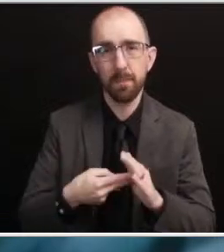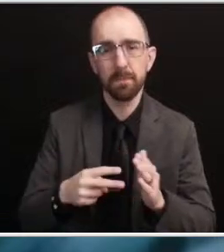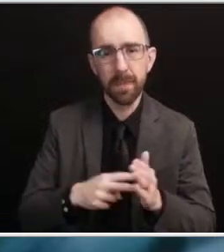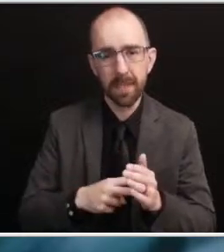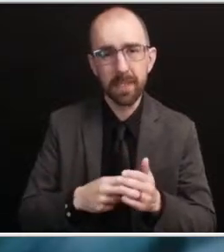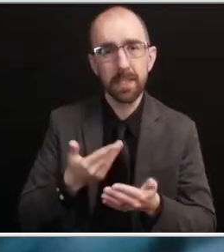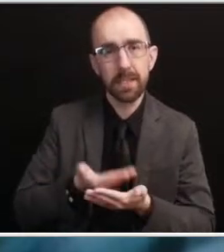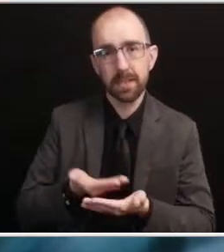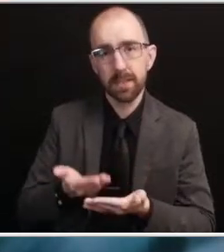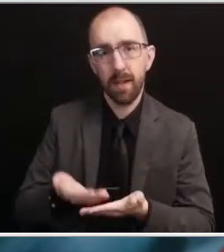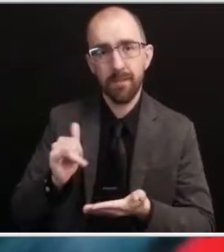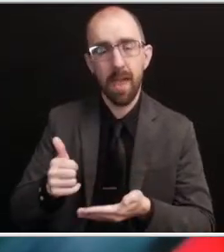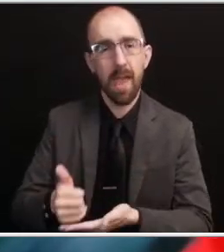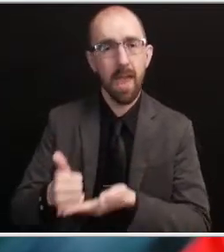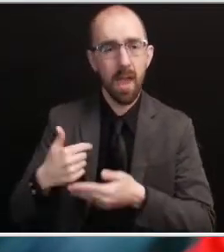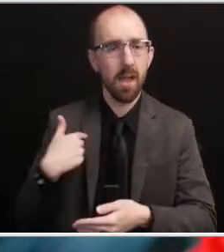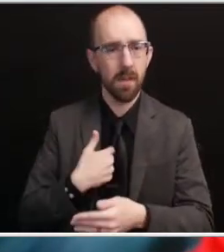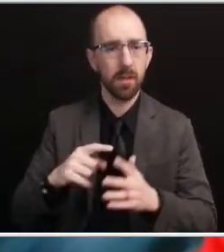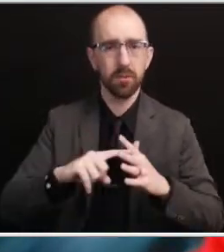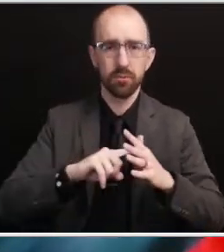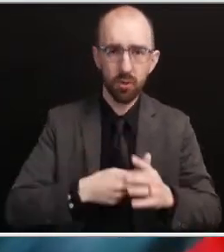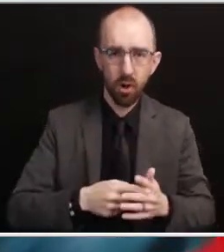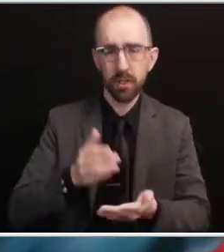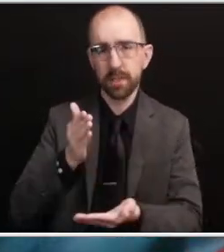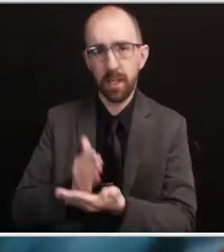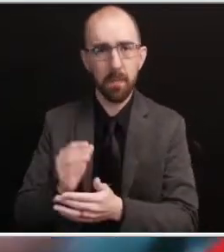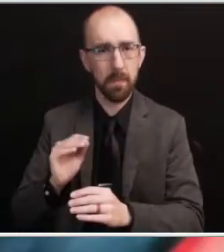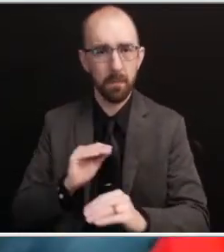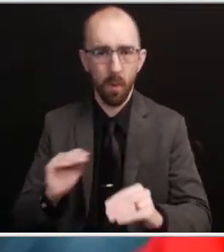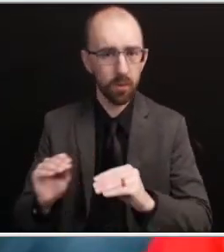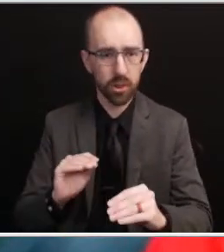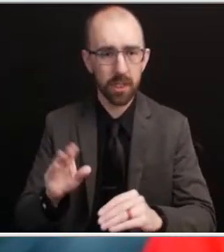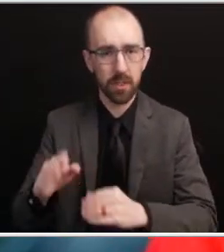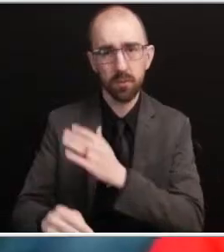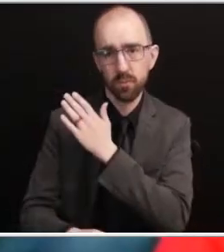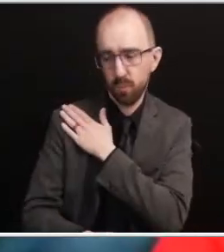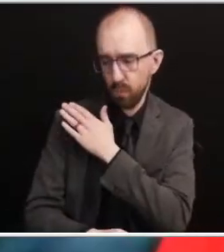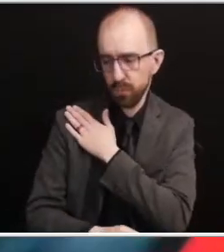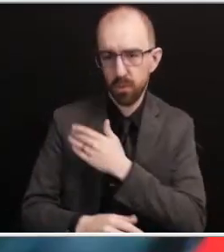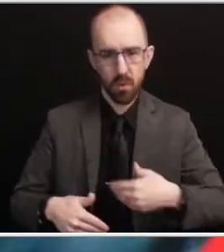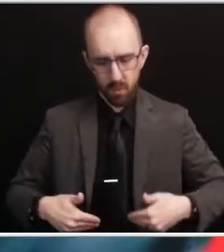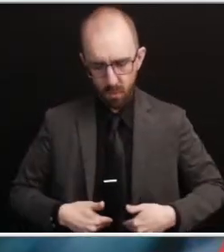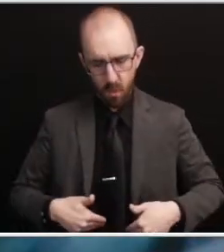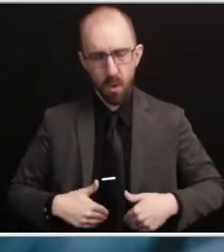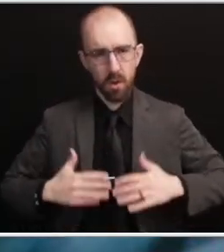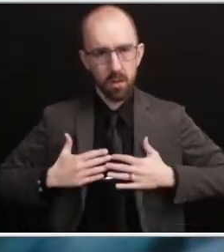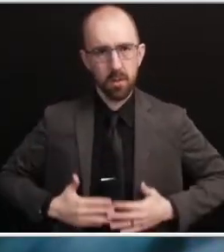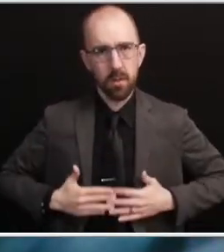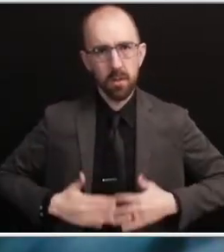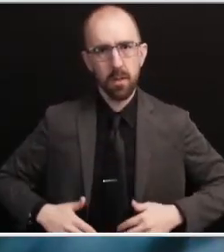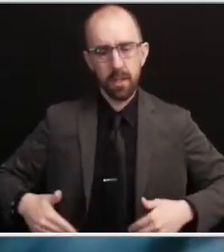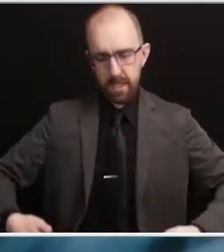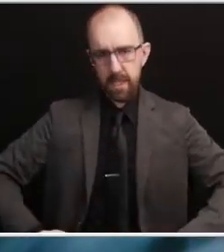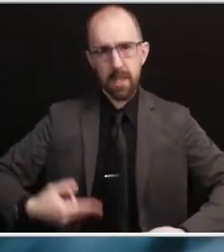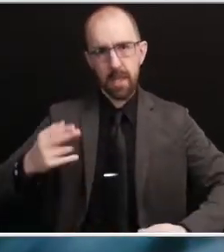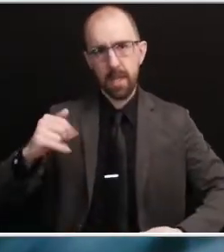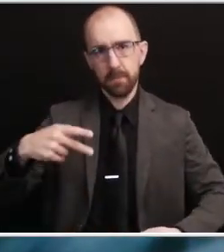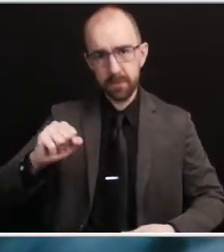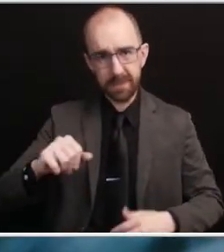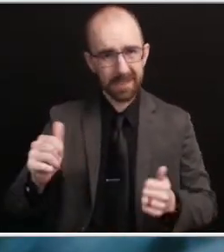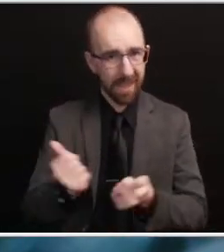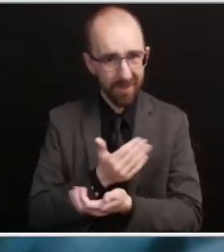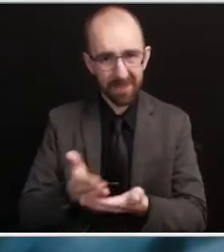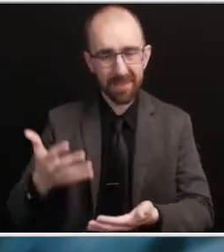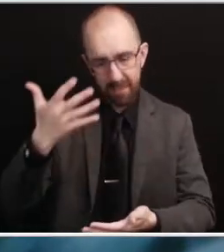stuff that helps us start and stop that motion at the shoulder, at the core and the trunk, at the hips, at the ankle, everything's got to